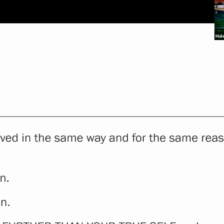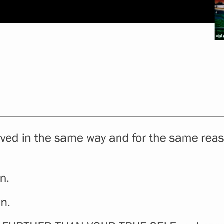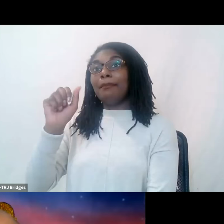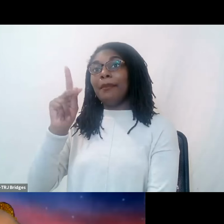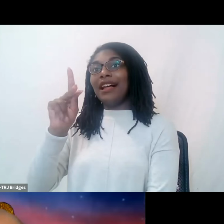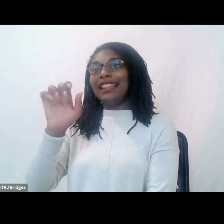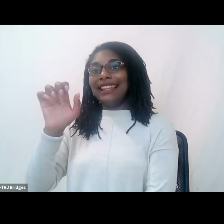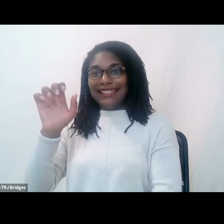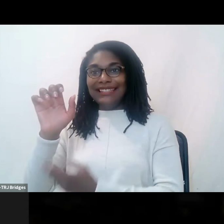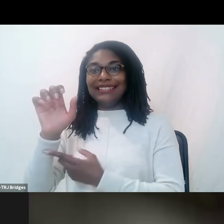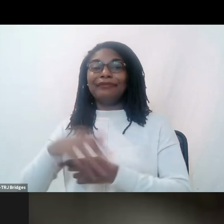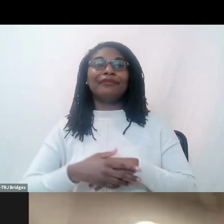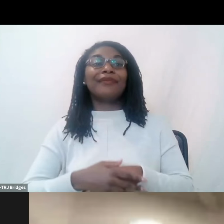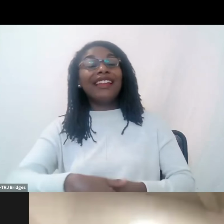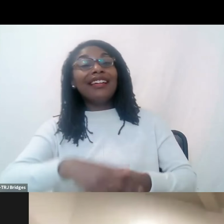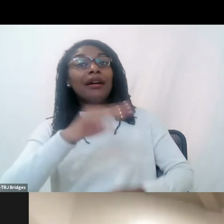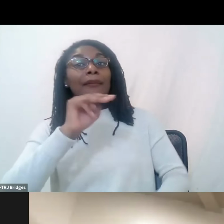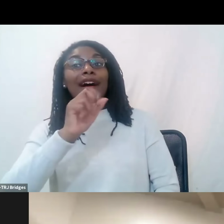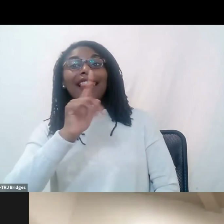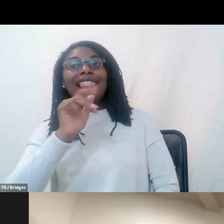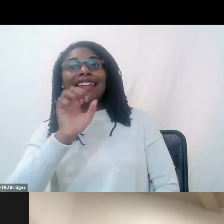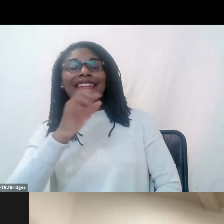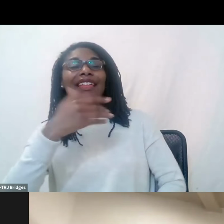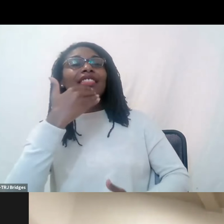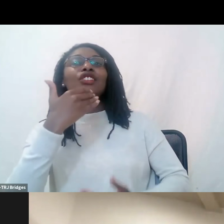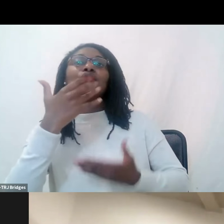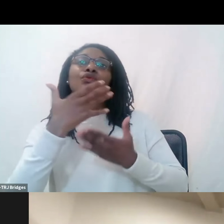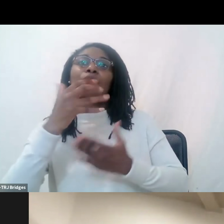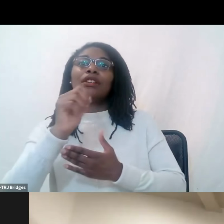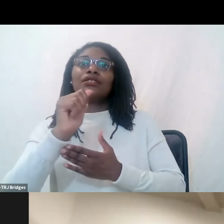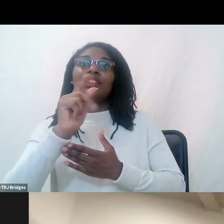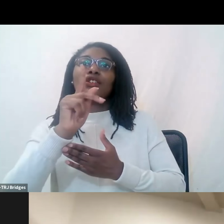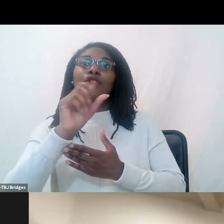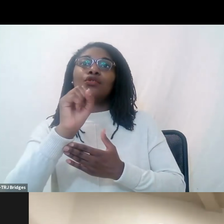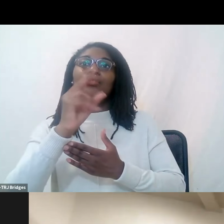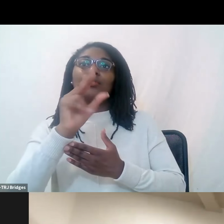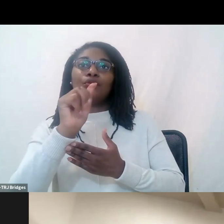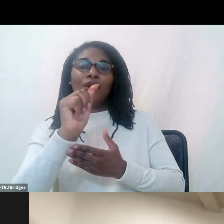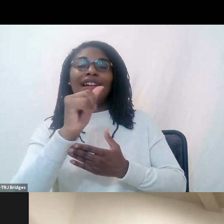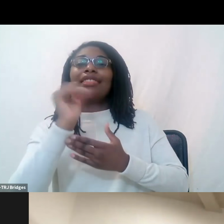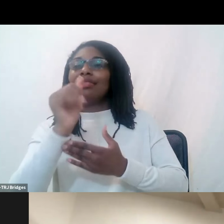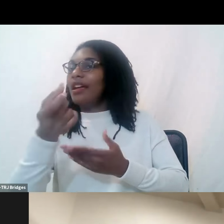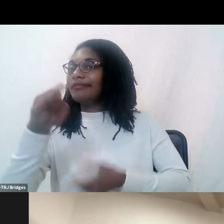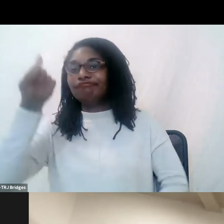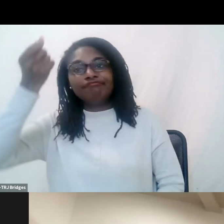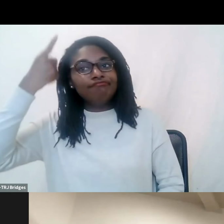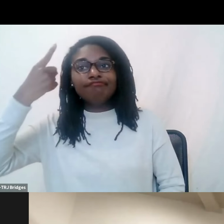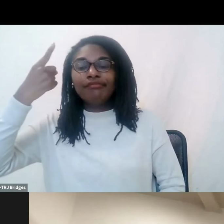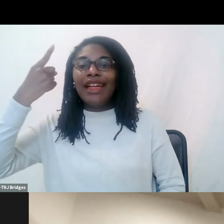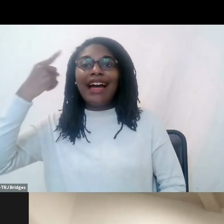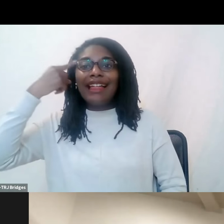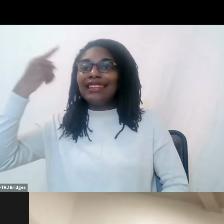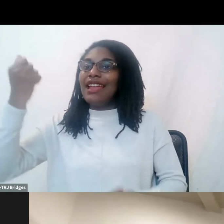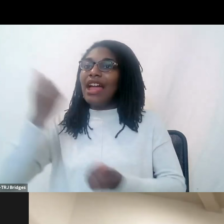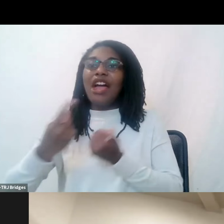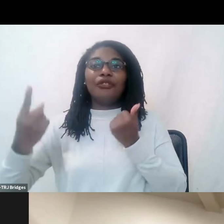Thank you so very much, Akosua. That made perfect sense. And I'm just looking at the comments and I think everyone is just giving the